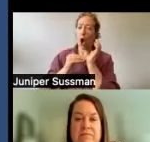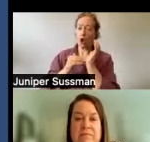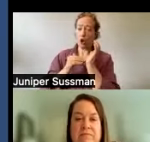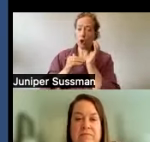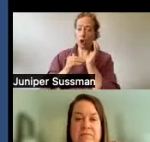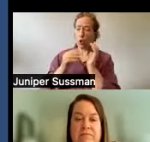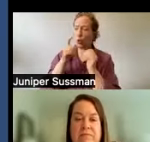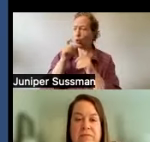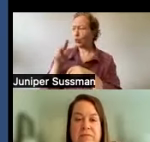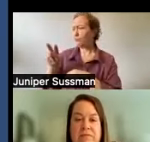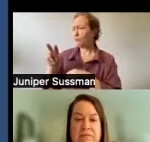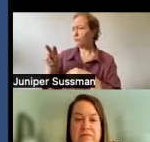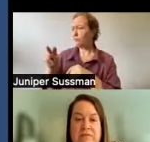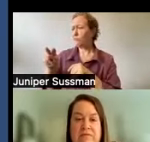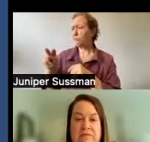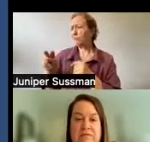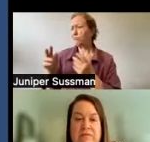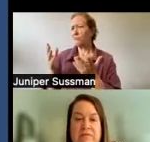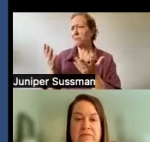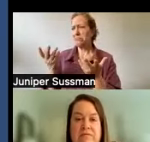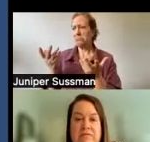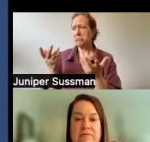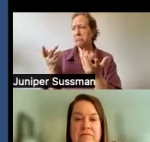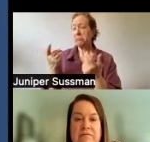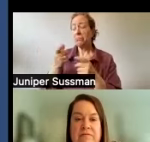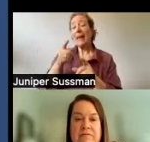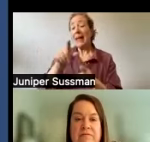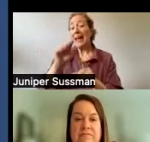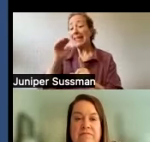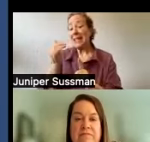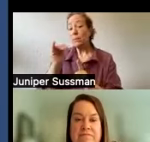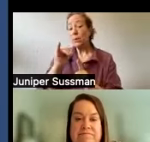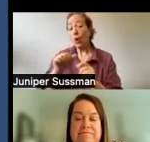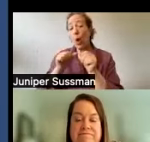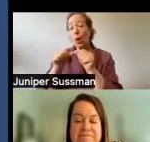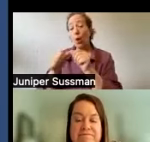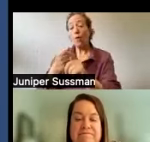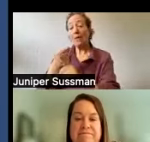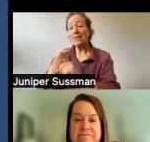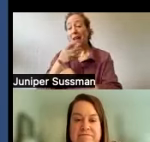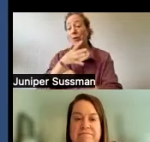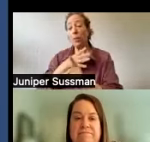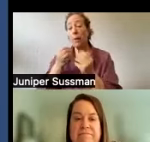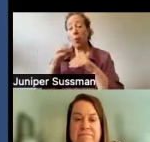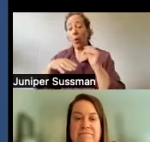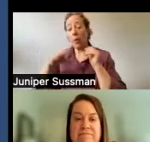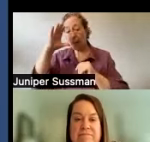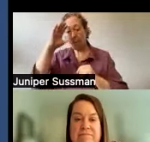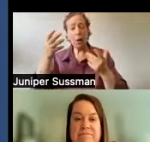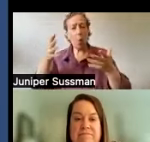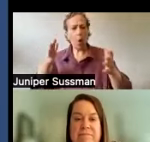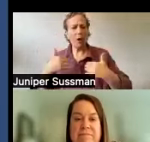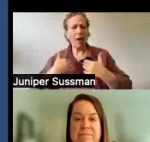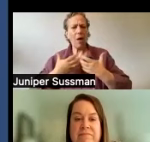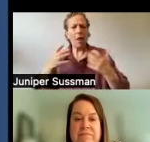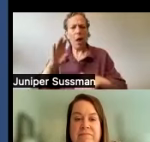and unfortunately, the long COVID looks like it affects women more than men. And we know that there's all kinds of bias of physicians